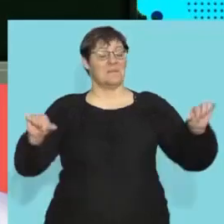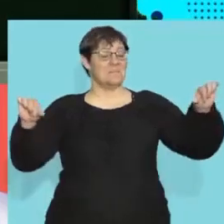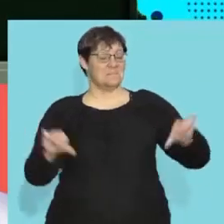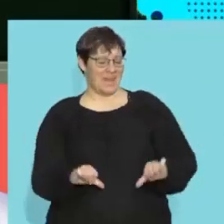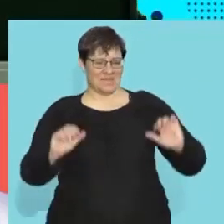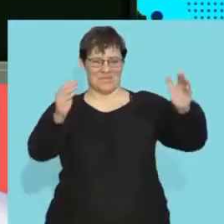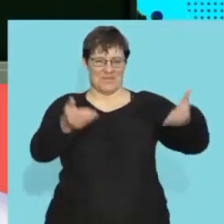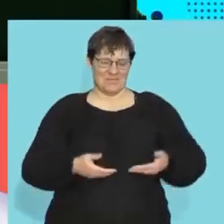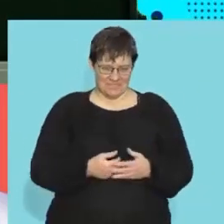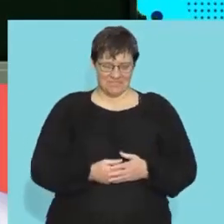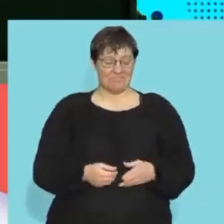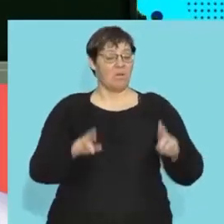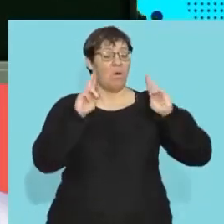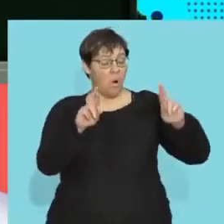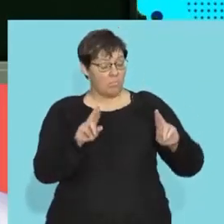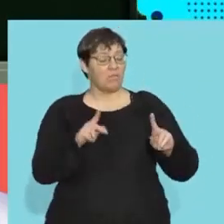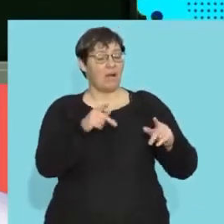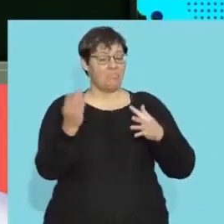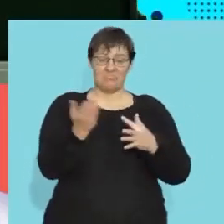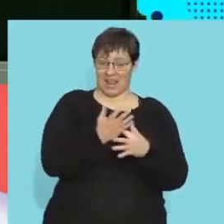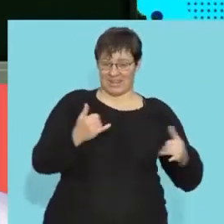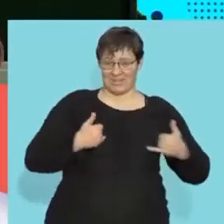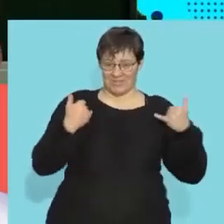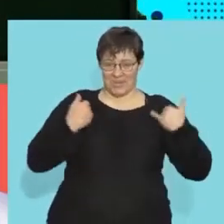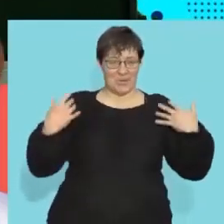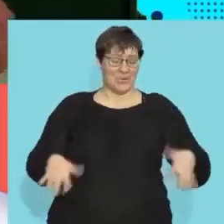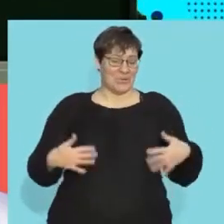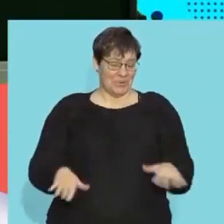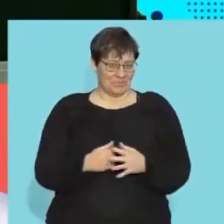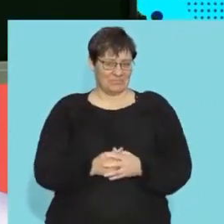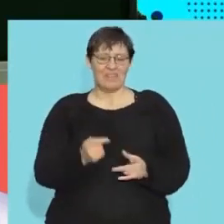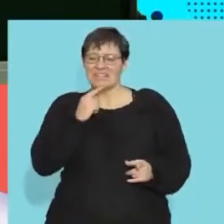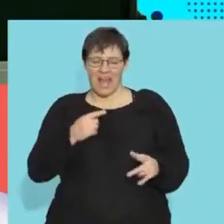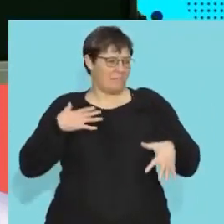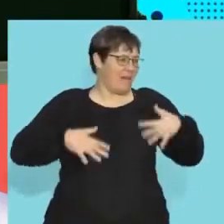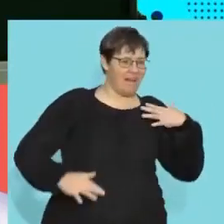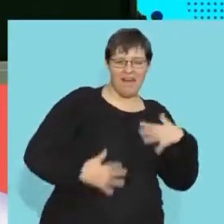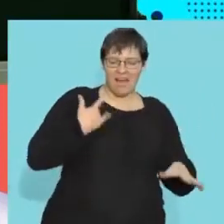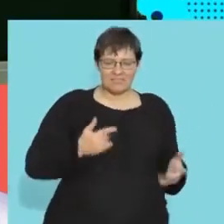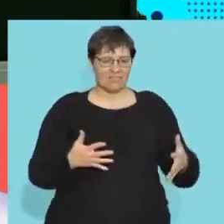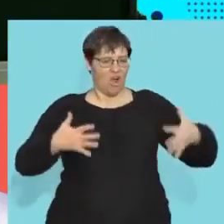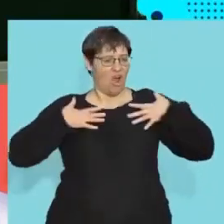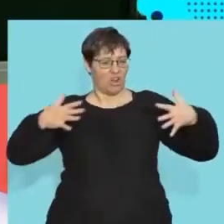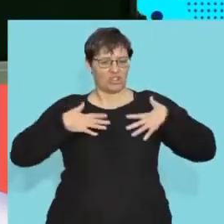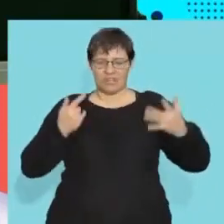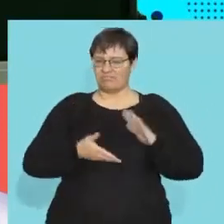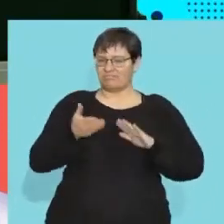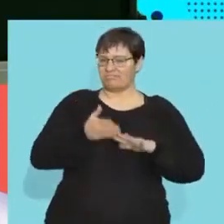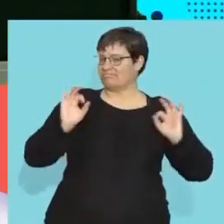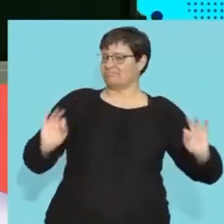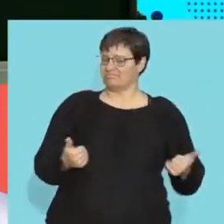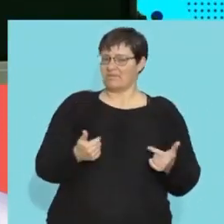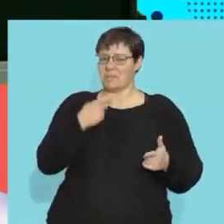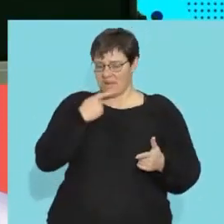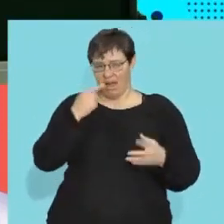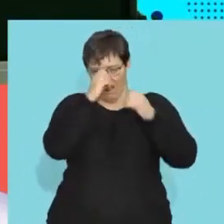Welcome back, Life Sciences. I hope you enjoyed that break. As I always say, just get the blood flowing, get the oxygen going. It makes us